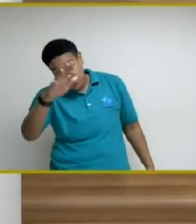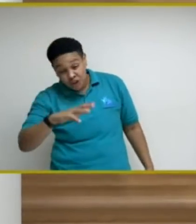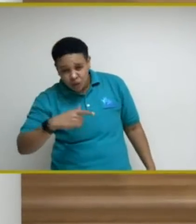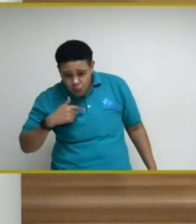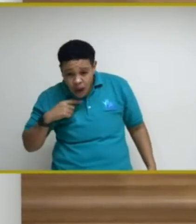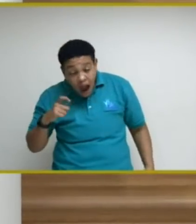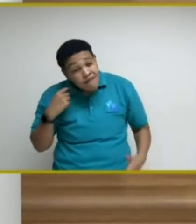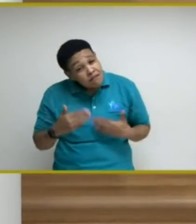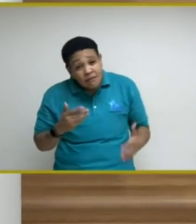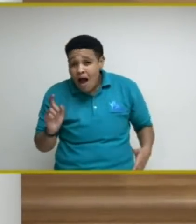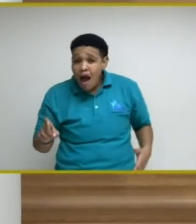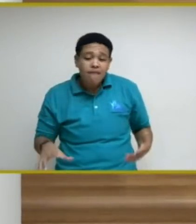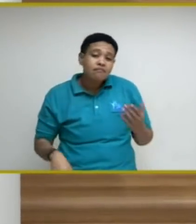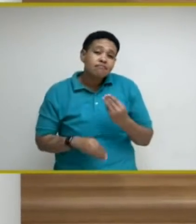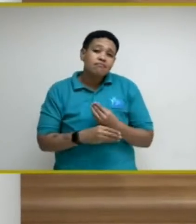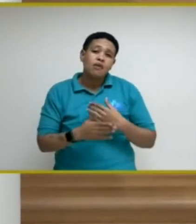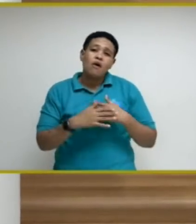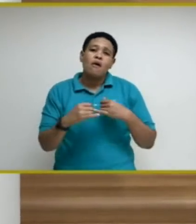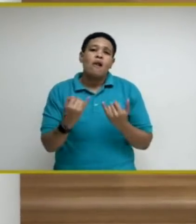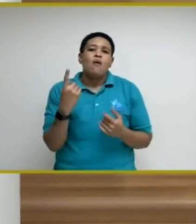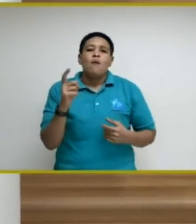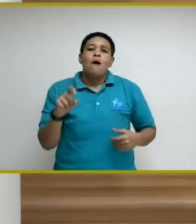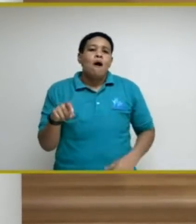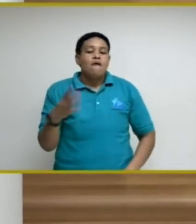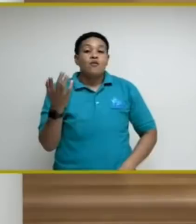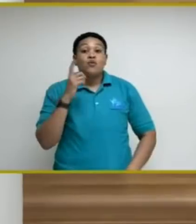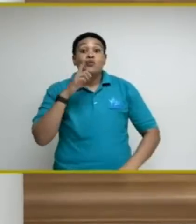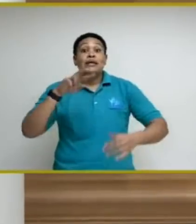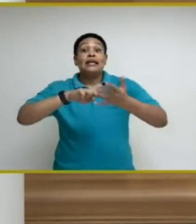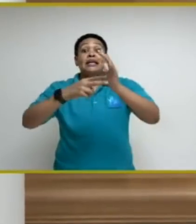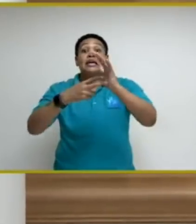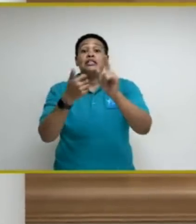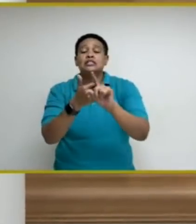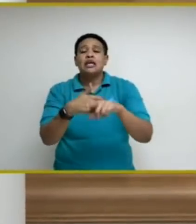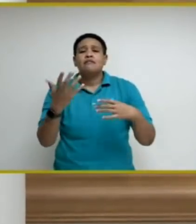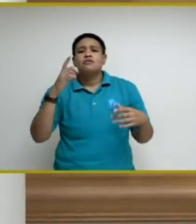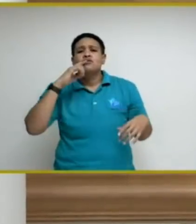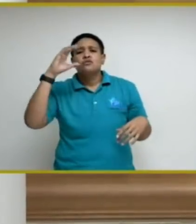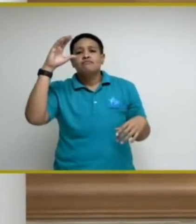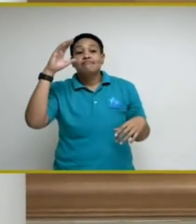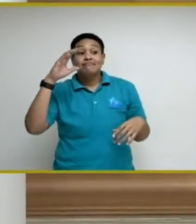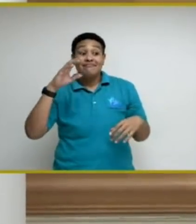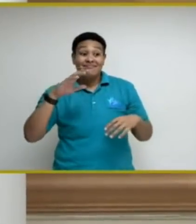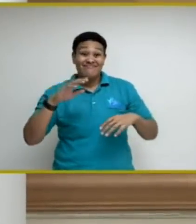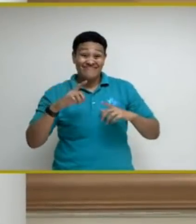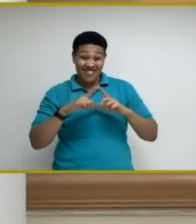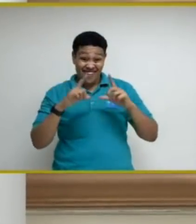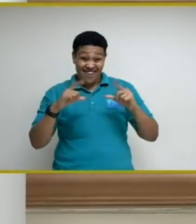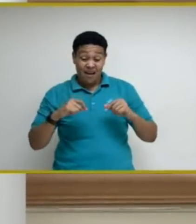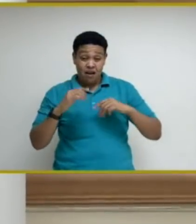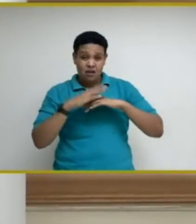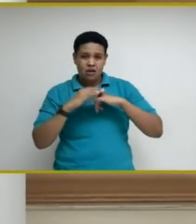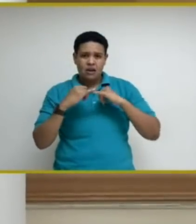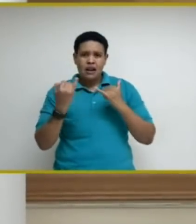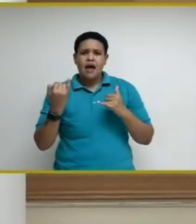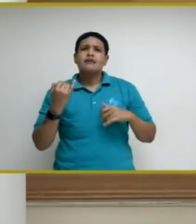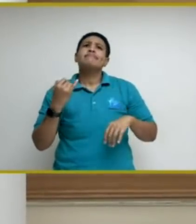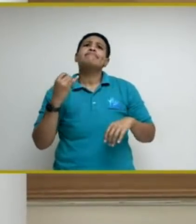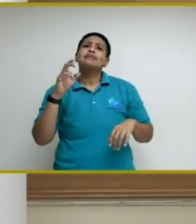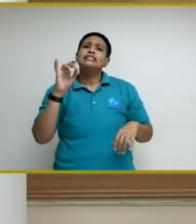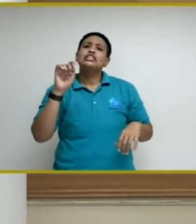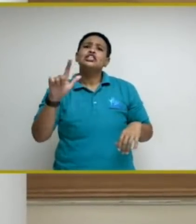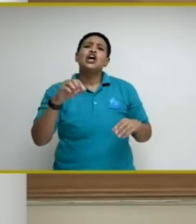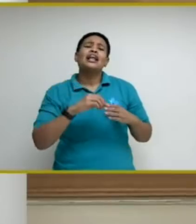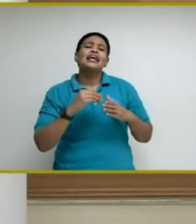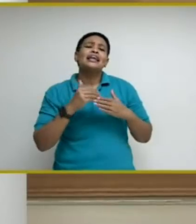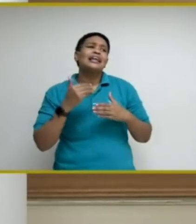And I just want to report that the intention is to see a digital vaccination card available to Jamaicans within the